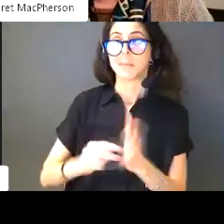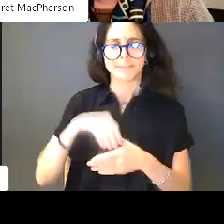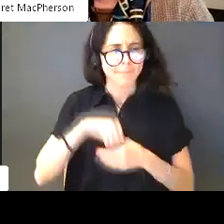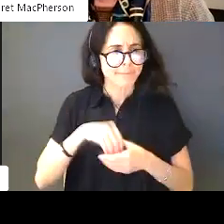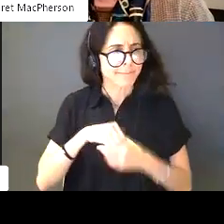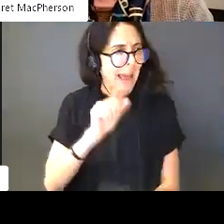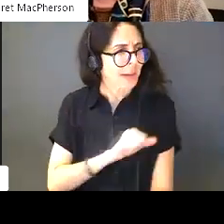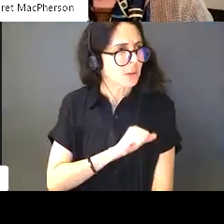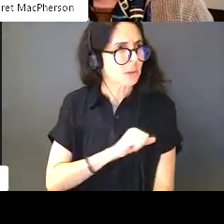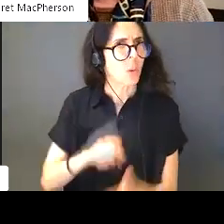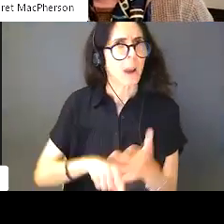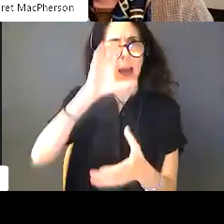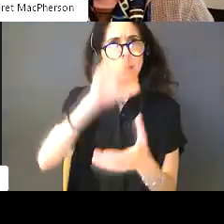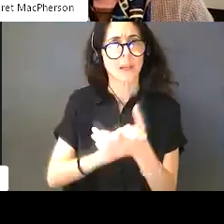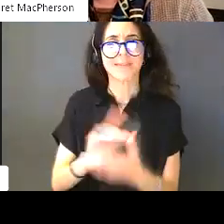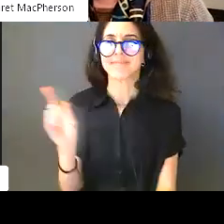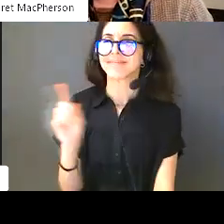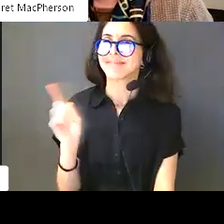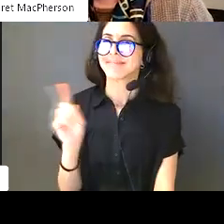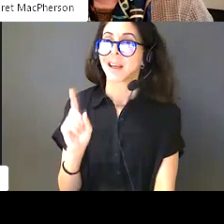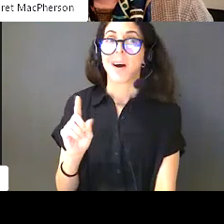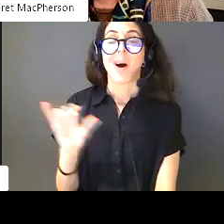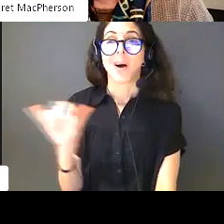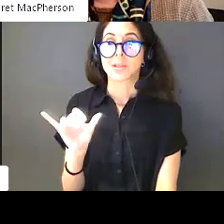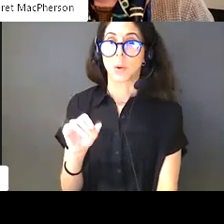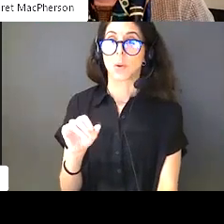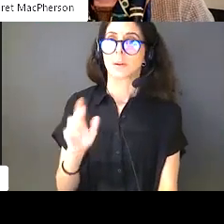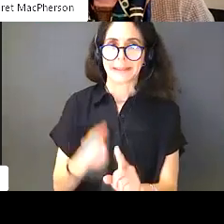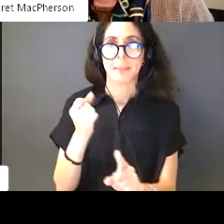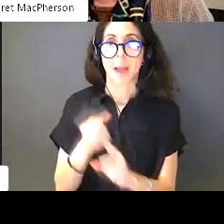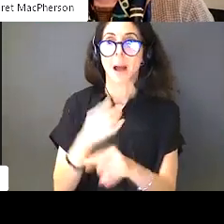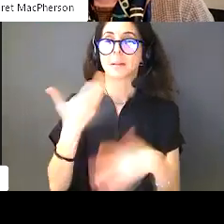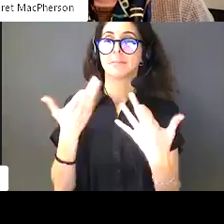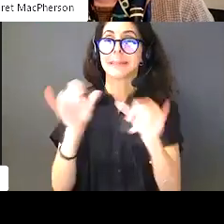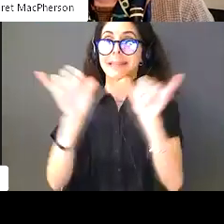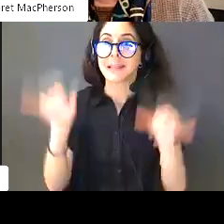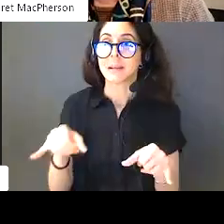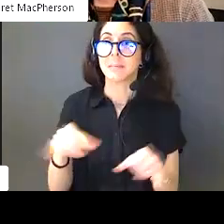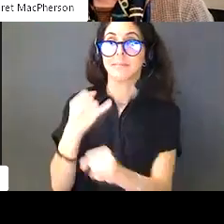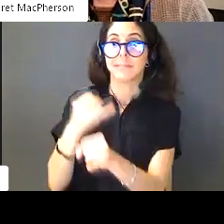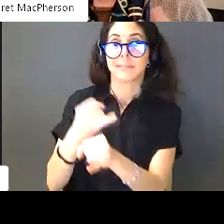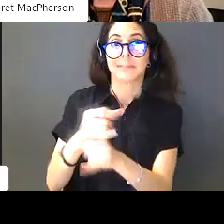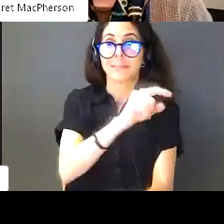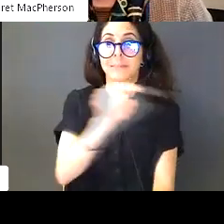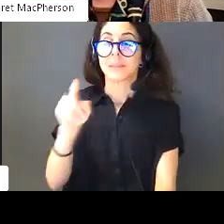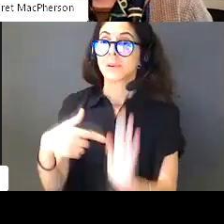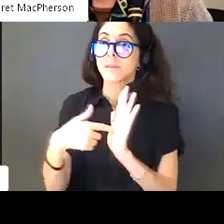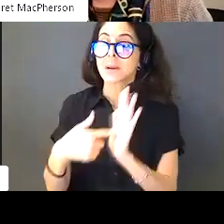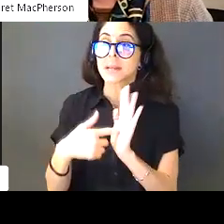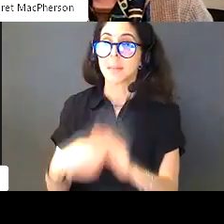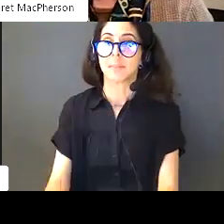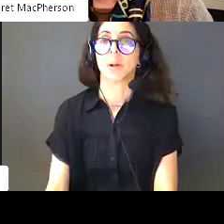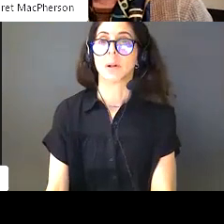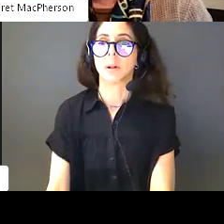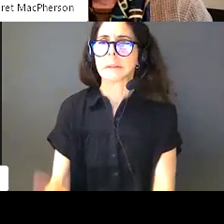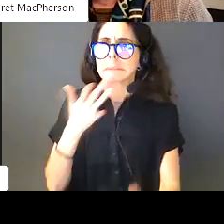beliefs that we have, but there is structural ageism that takes place. And you can see that in things like the